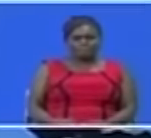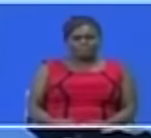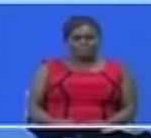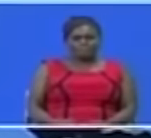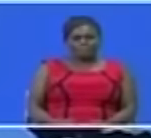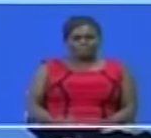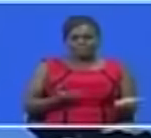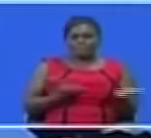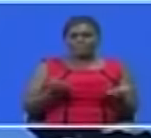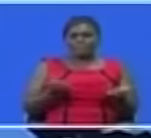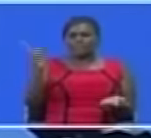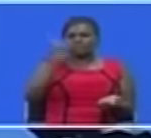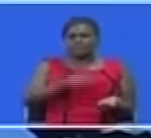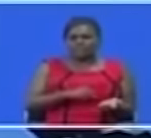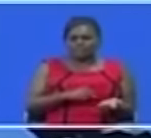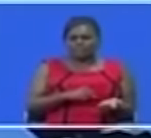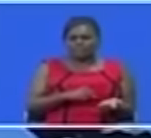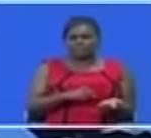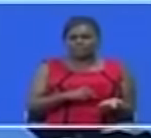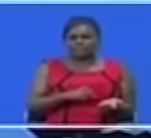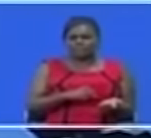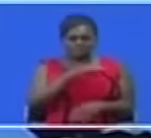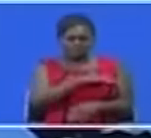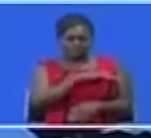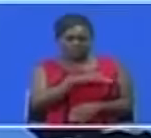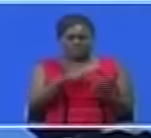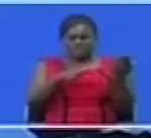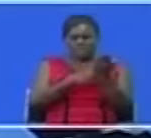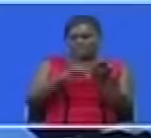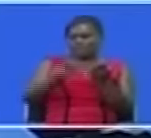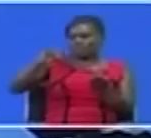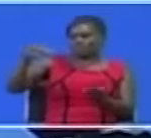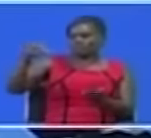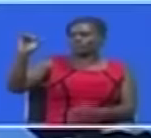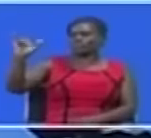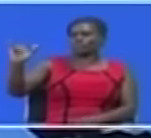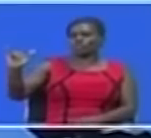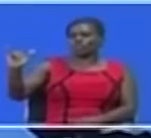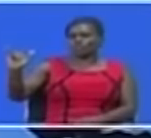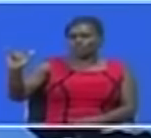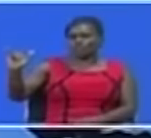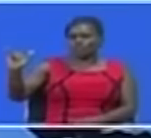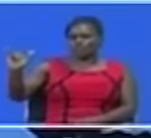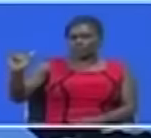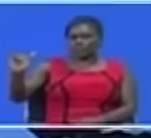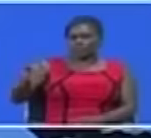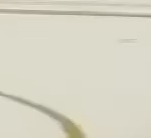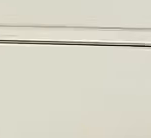And well, that's it for KTN Business this evening. My name is Joy Doreen Bira. We'll leave you with the financial